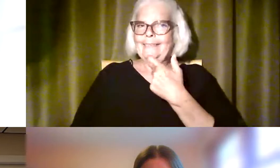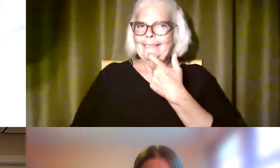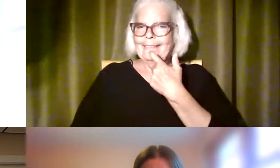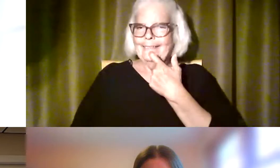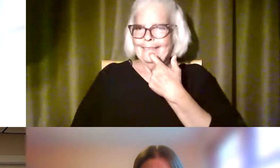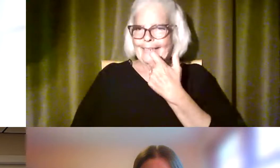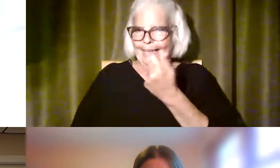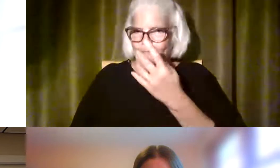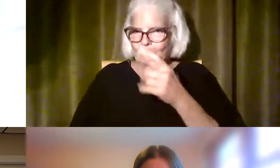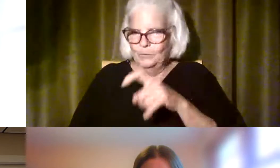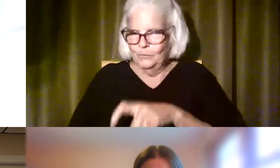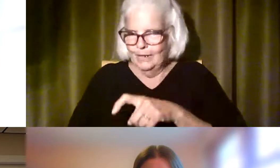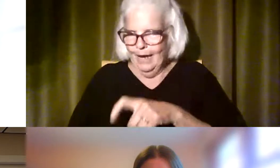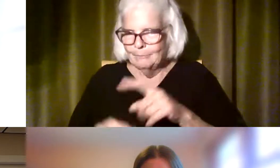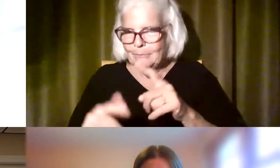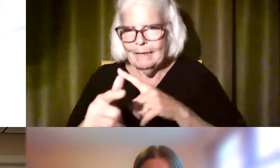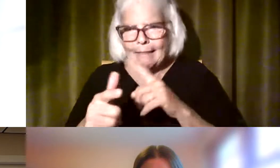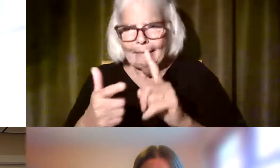exactly what it stands for.